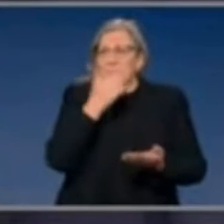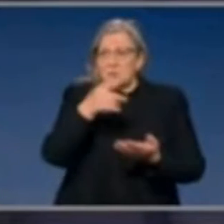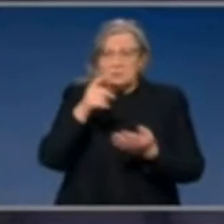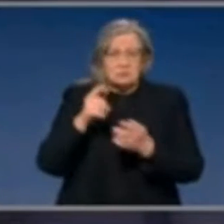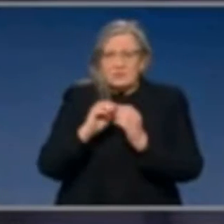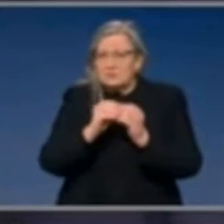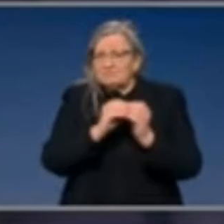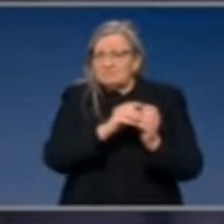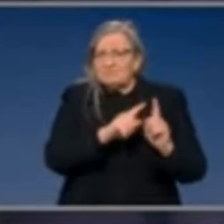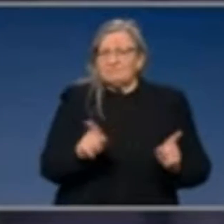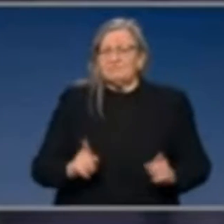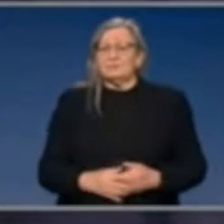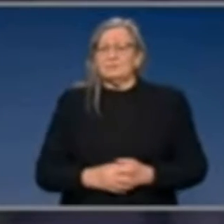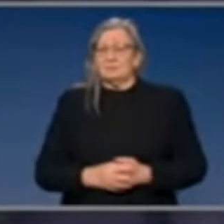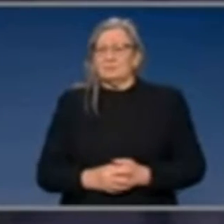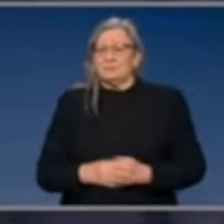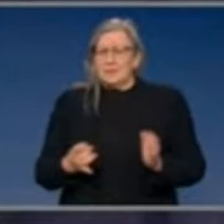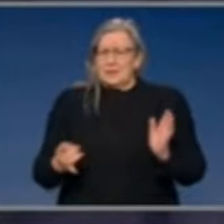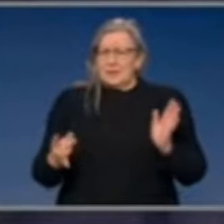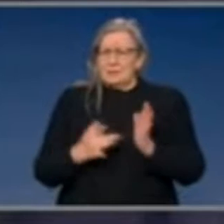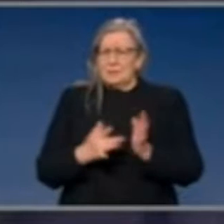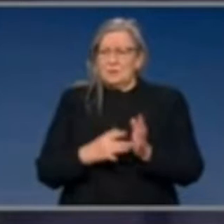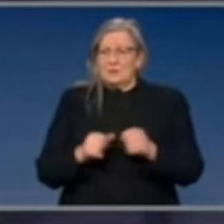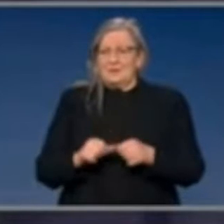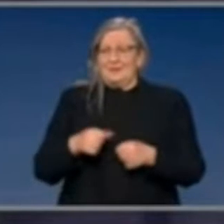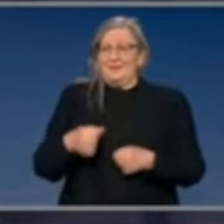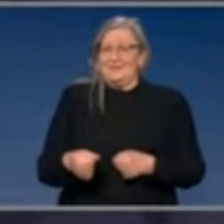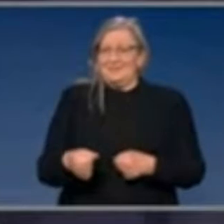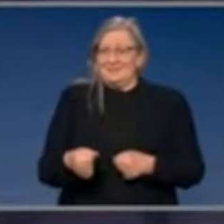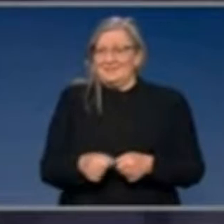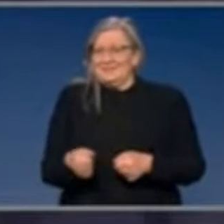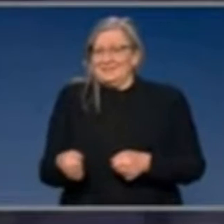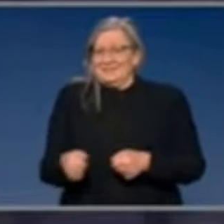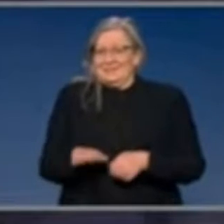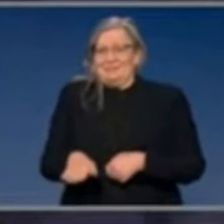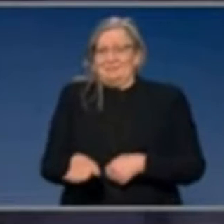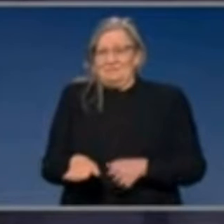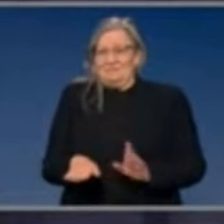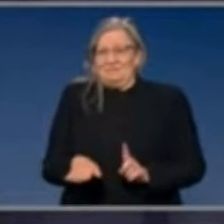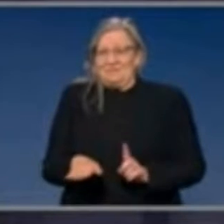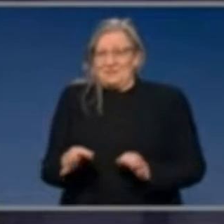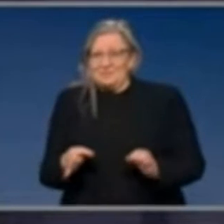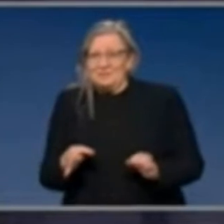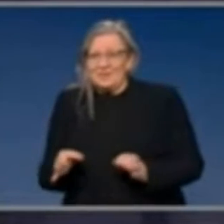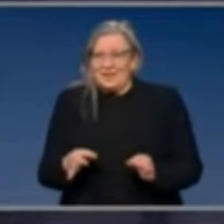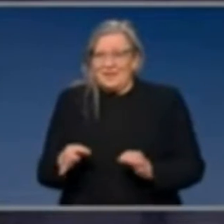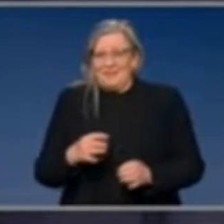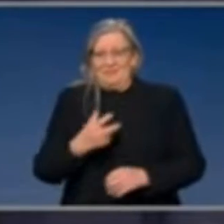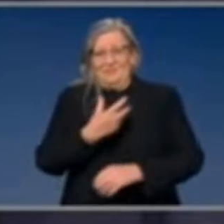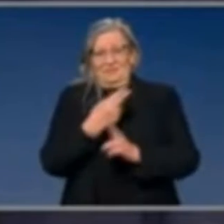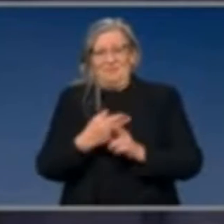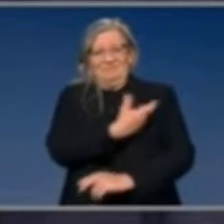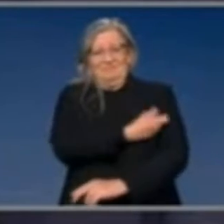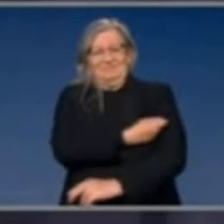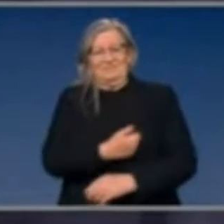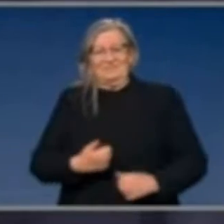extremely important next step in the plan and the rollout program. In relation to the actual